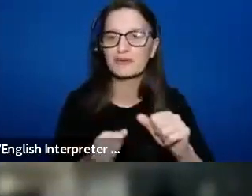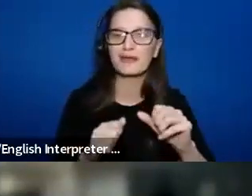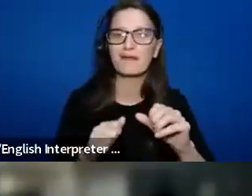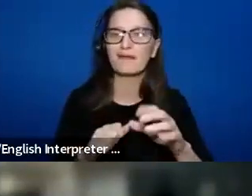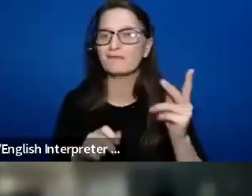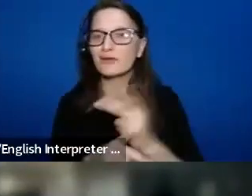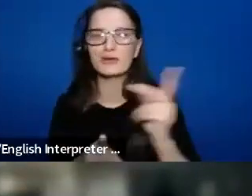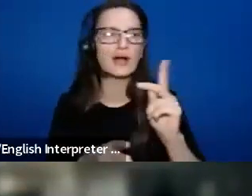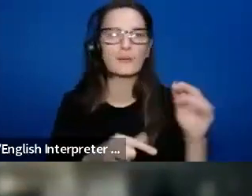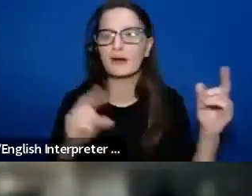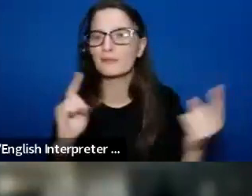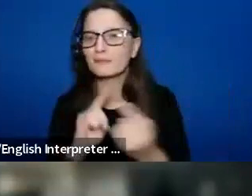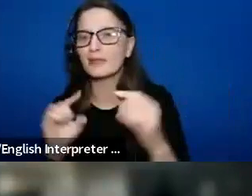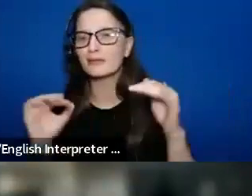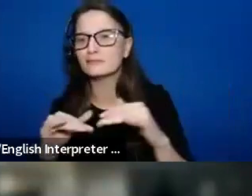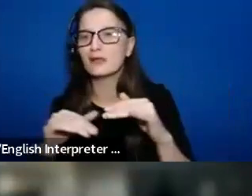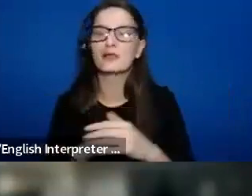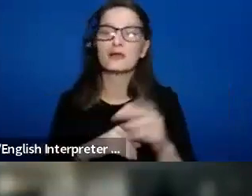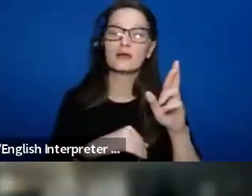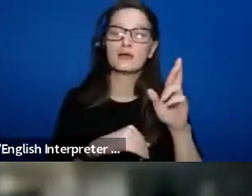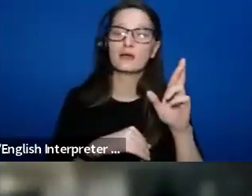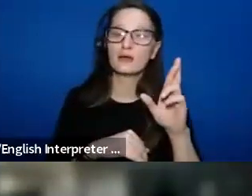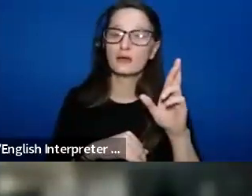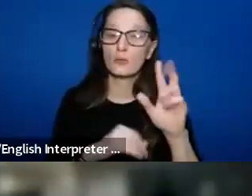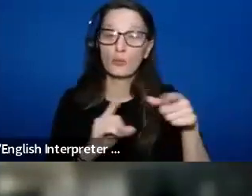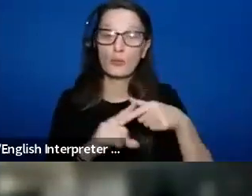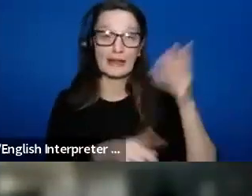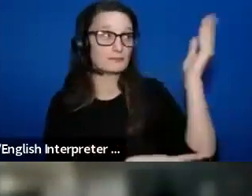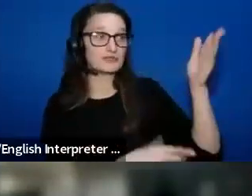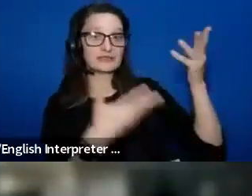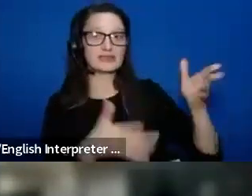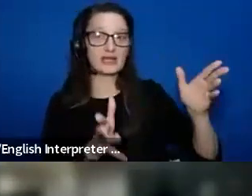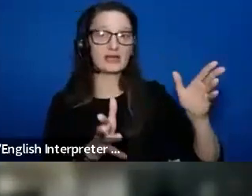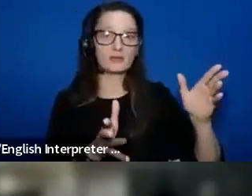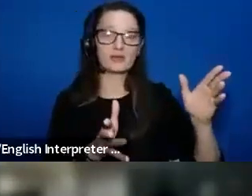The rally at what's the presentations end, and we have the most packed